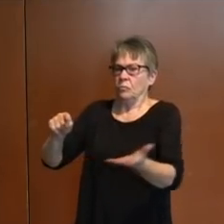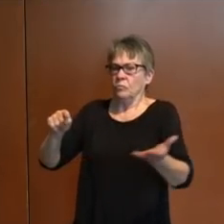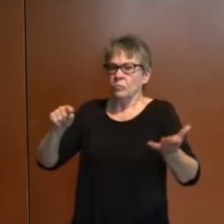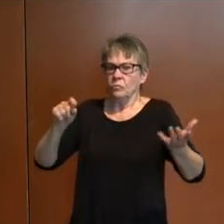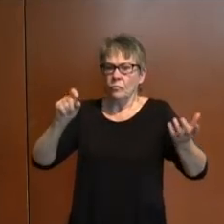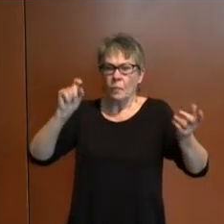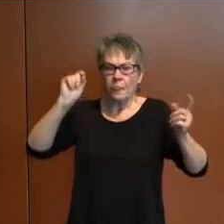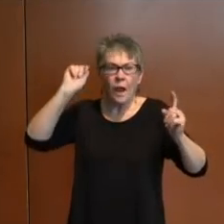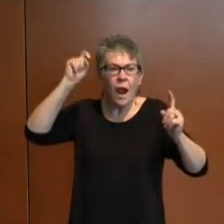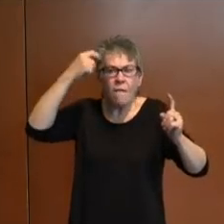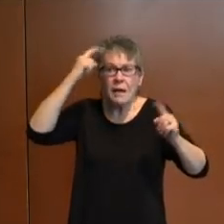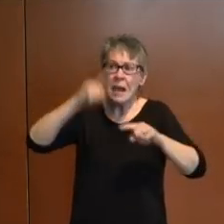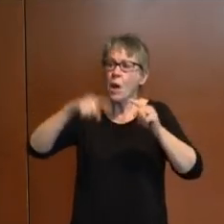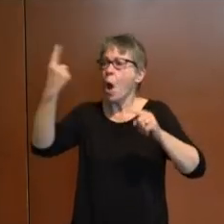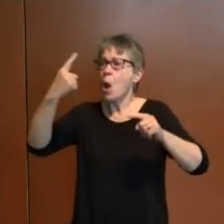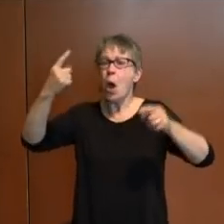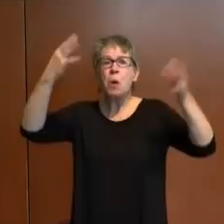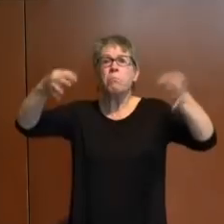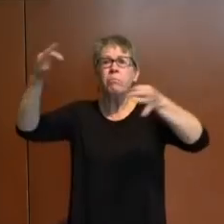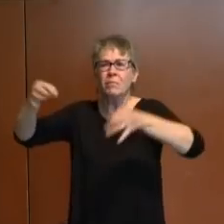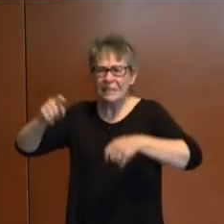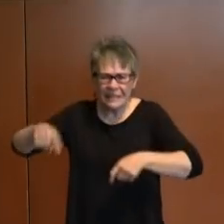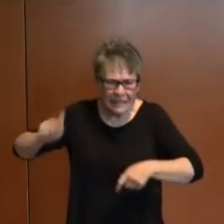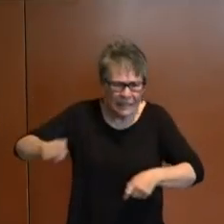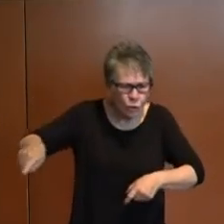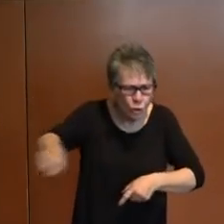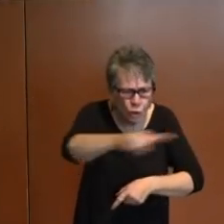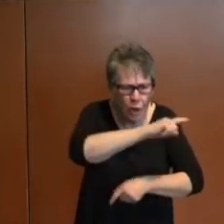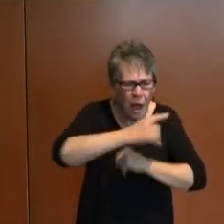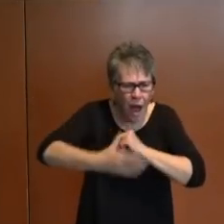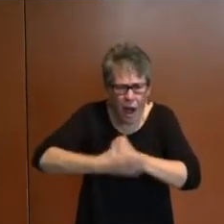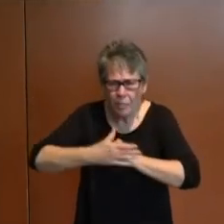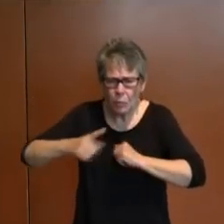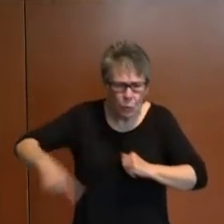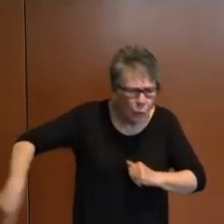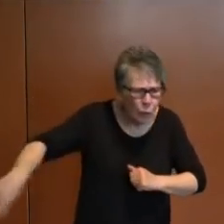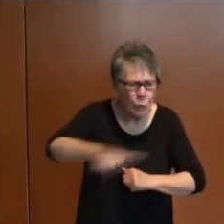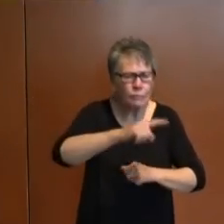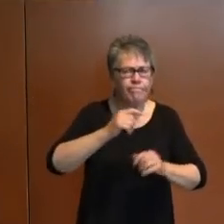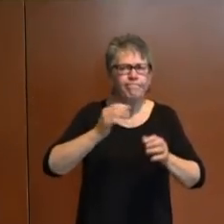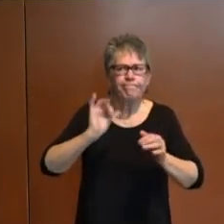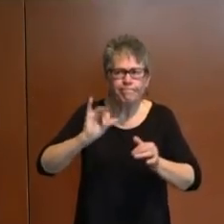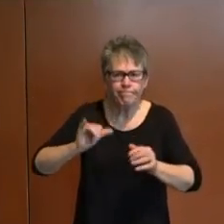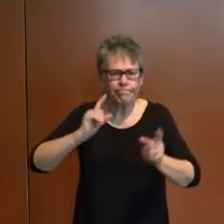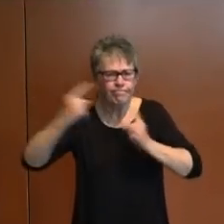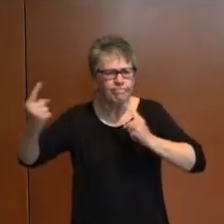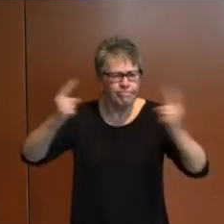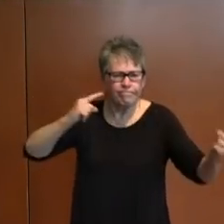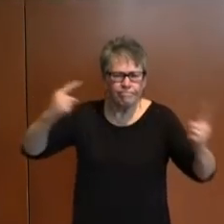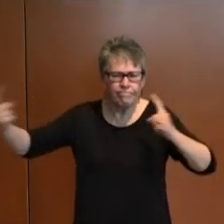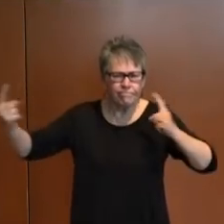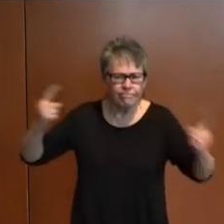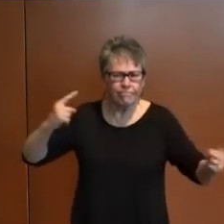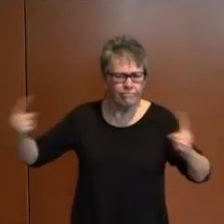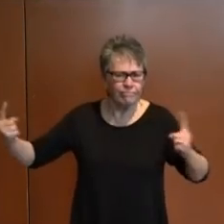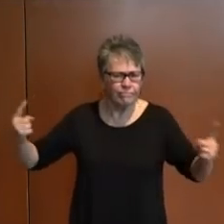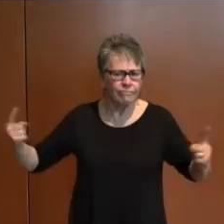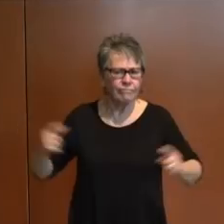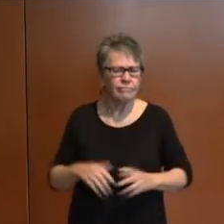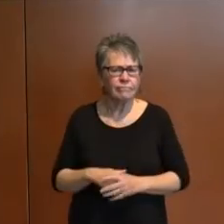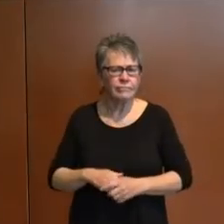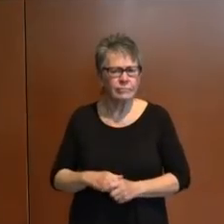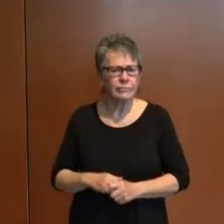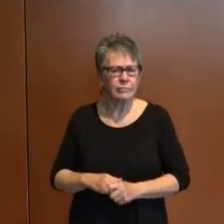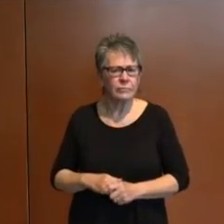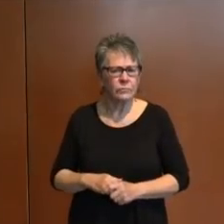Dave. Question for the Commissioner, if I may, and then for you, Governor, as well as the Colonel. Commissioner, could you give